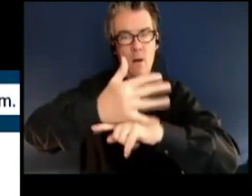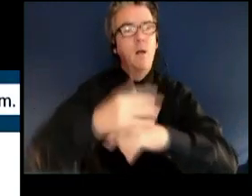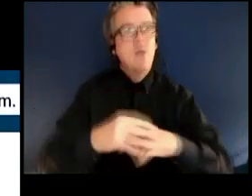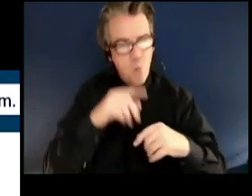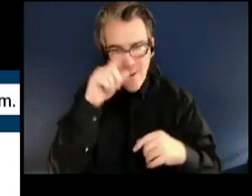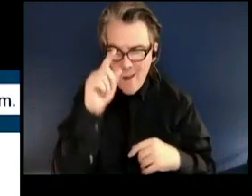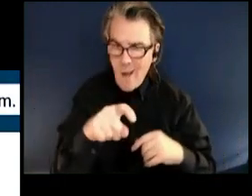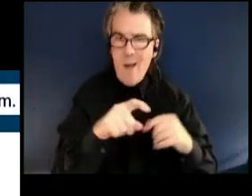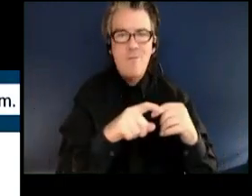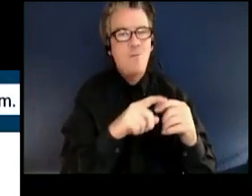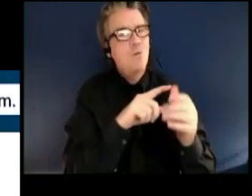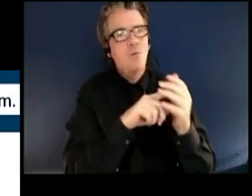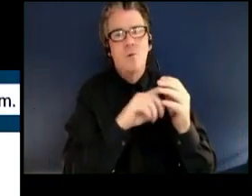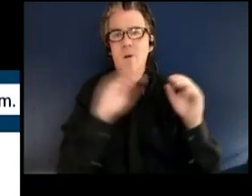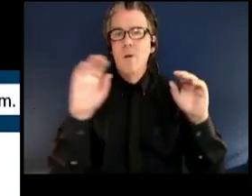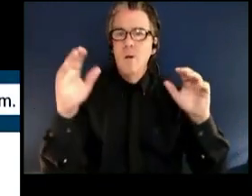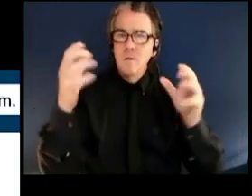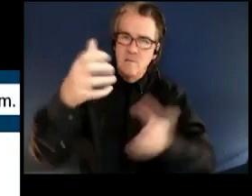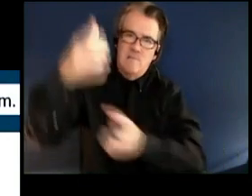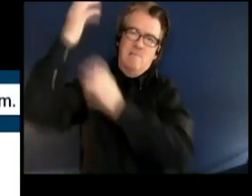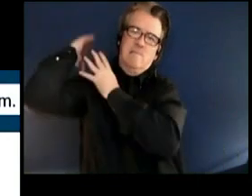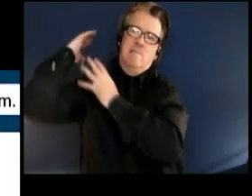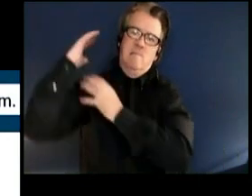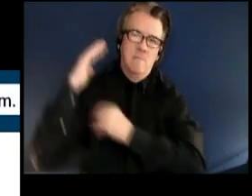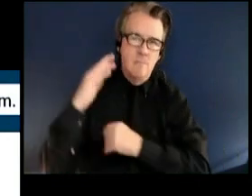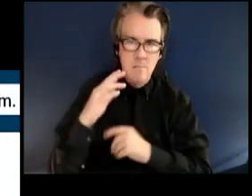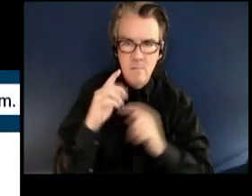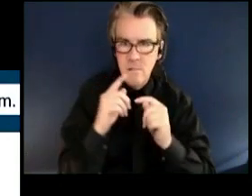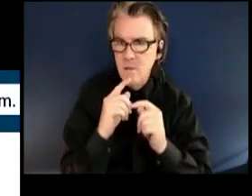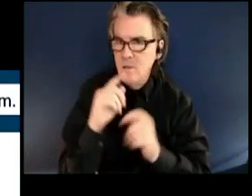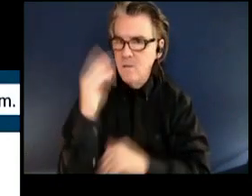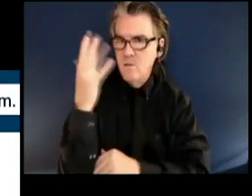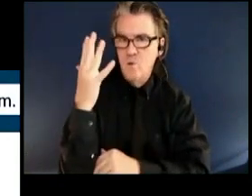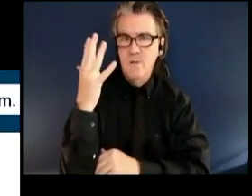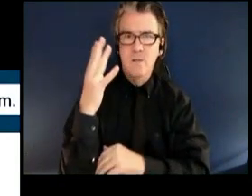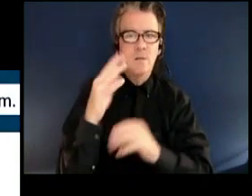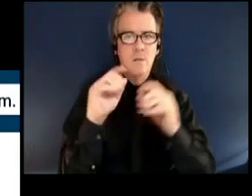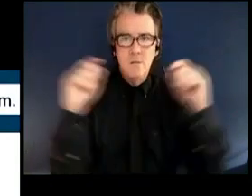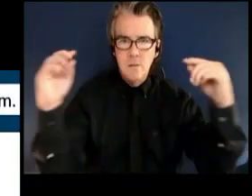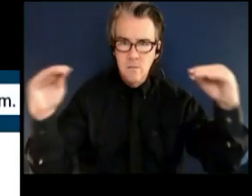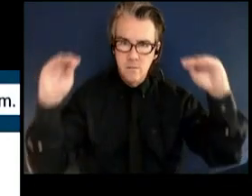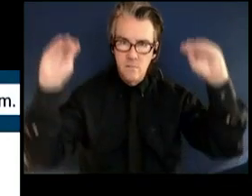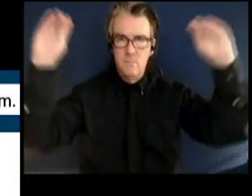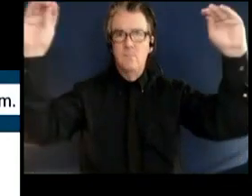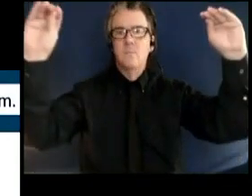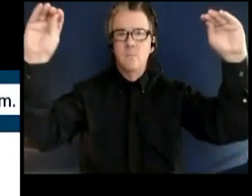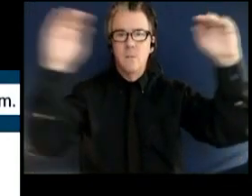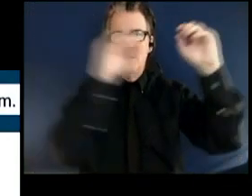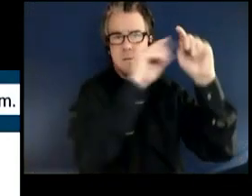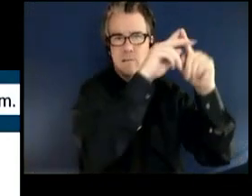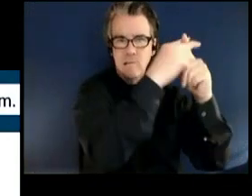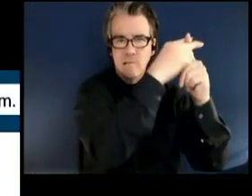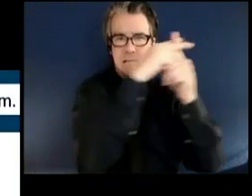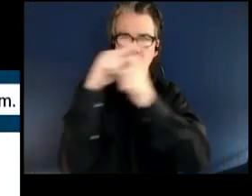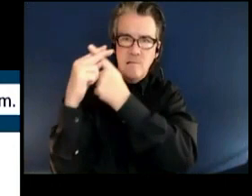that were involved in the shutoff, just to make sure that they're safe so we can keep you